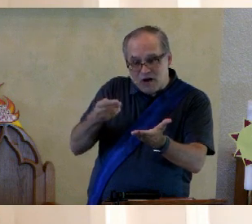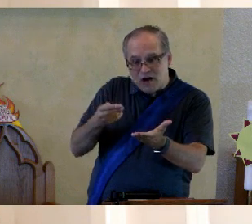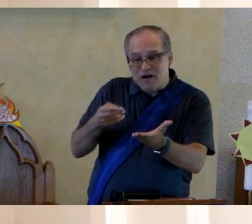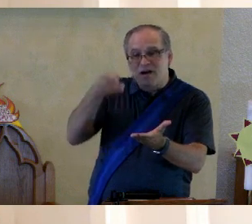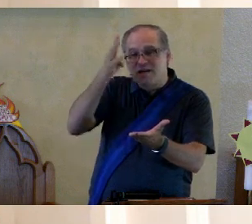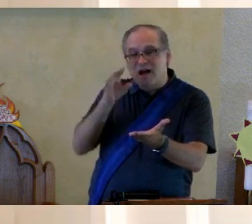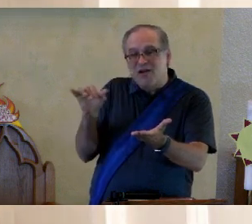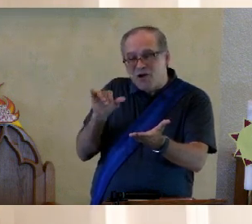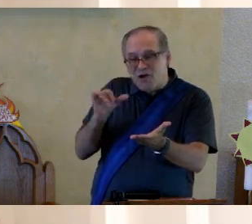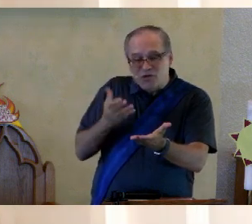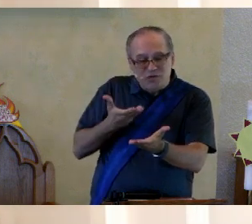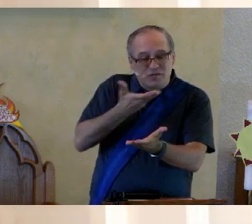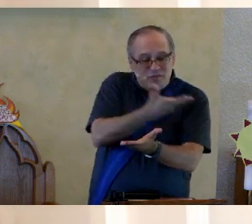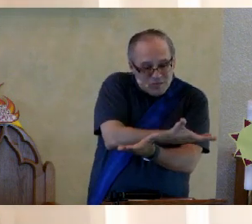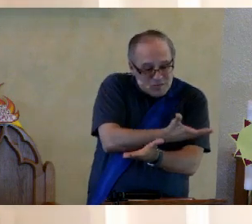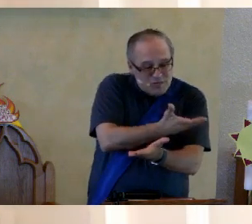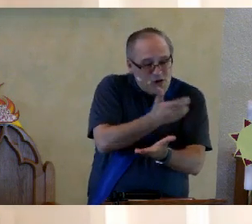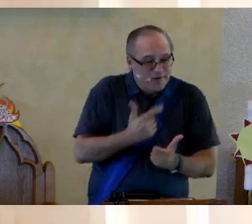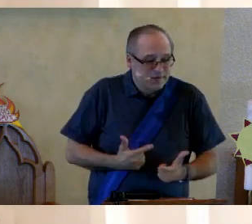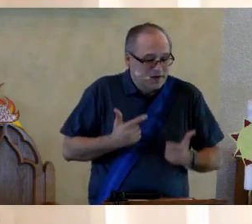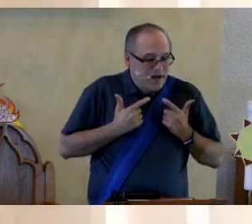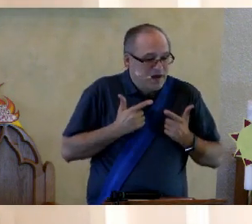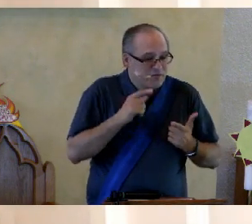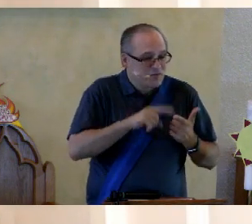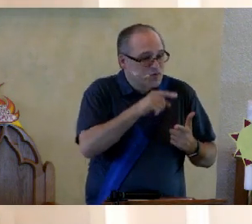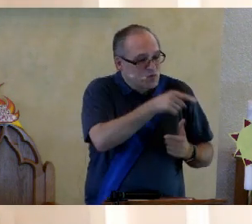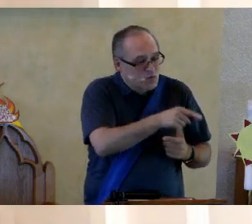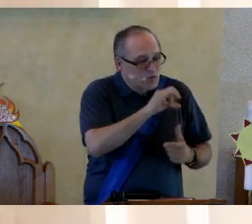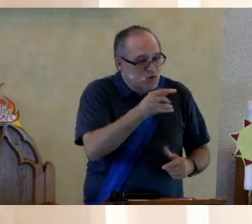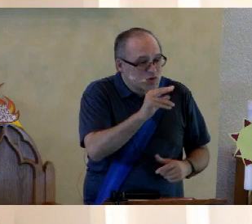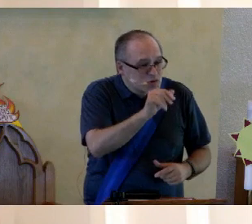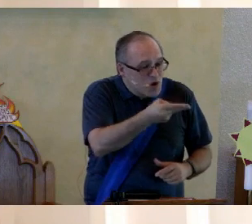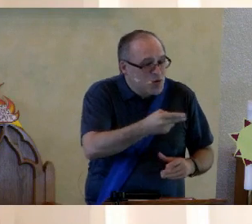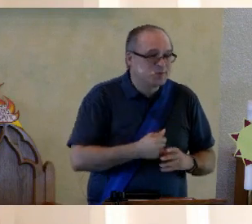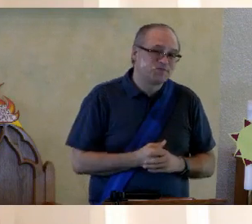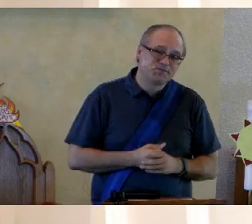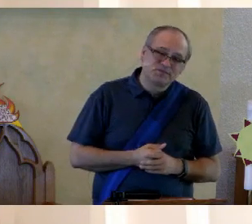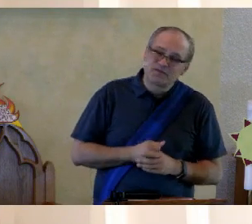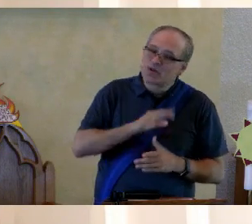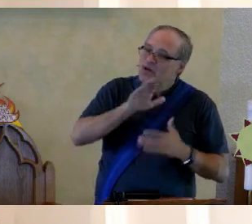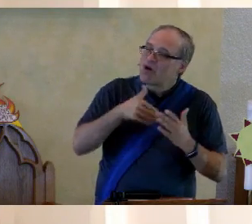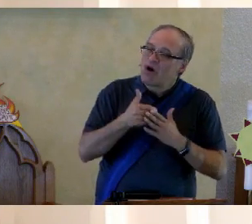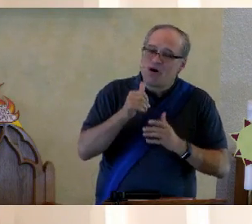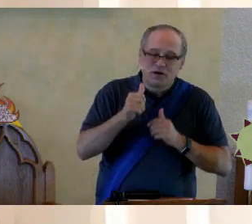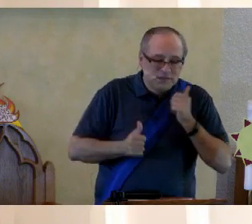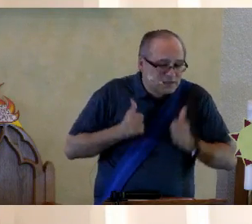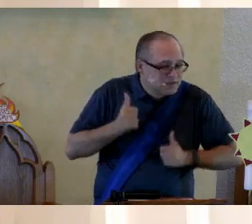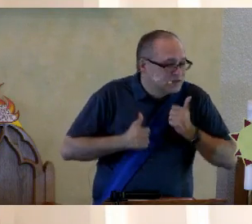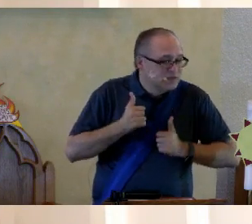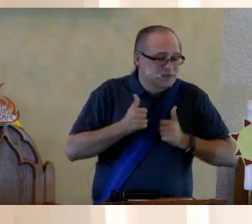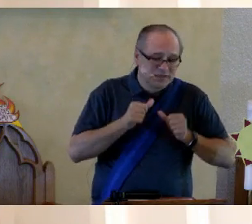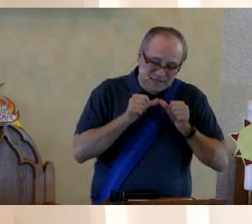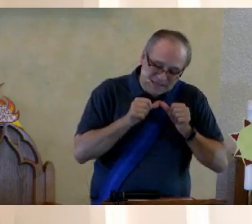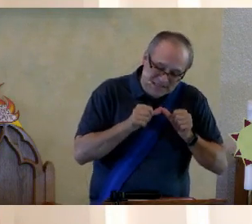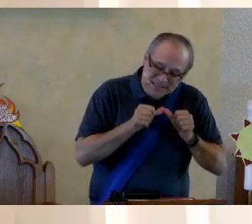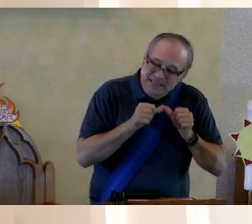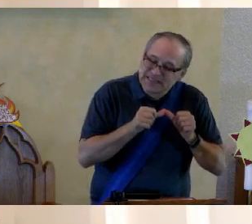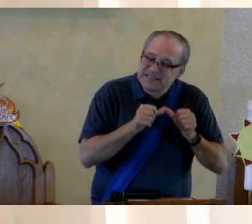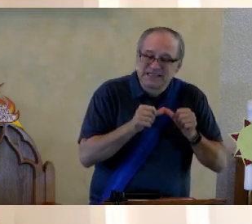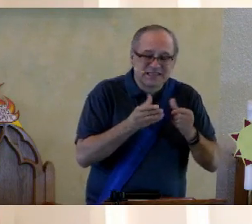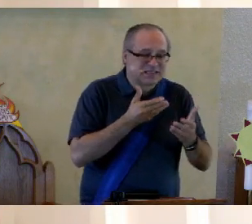Jonah. God is persistent in God's pursuit of us and will always persevere despite our resistance. When